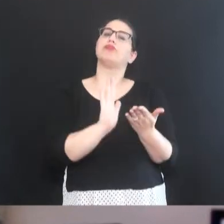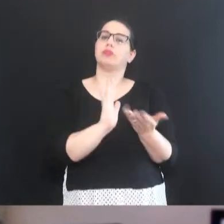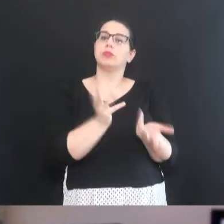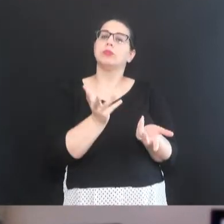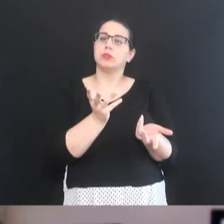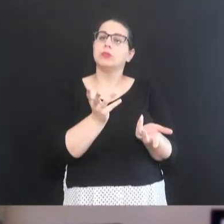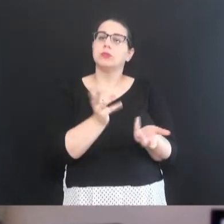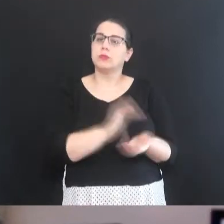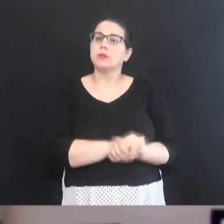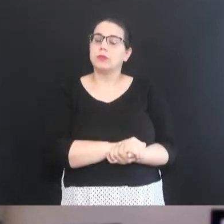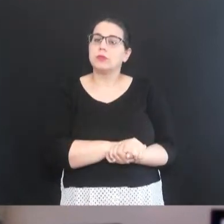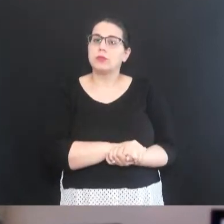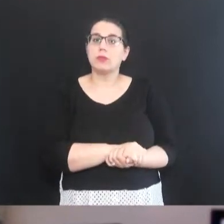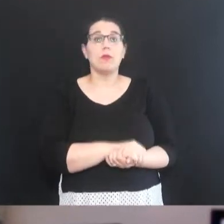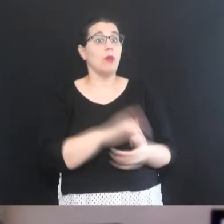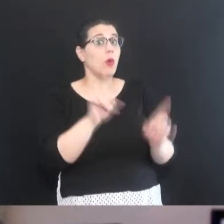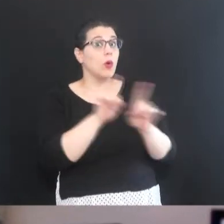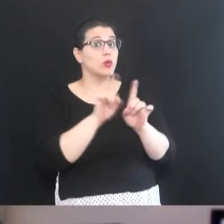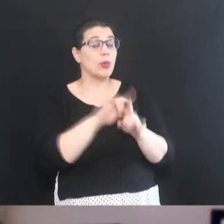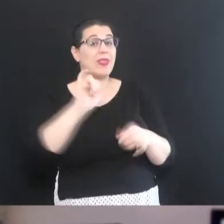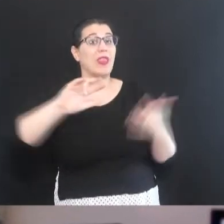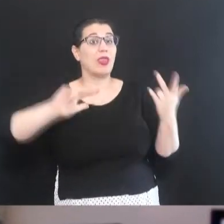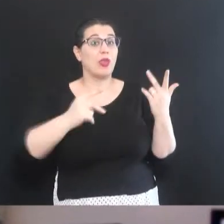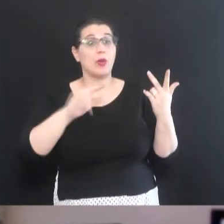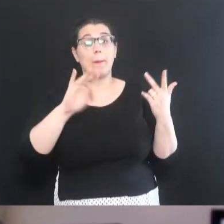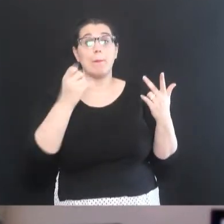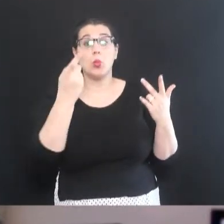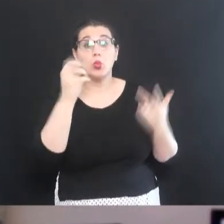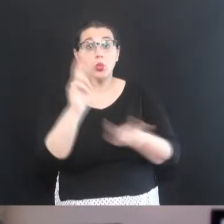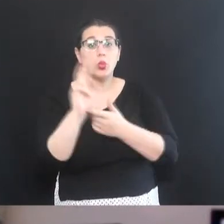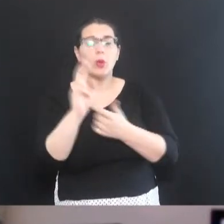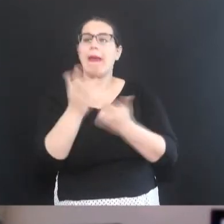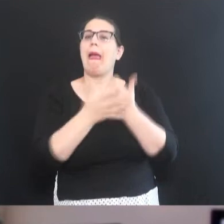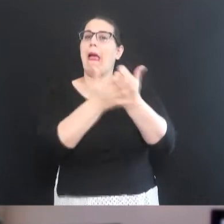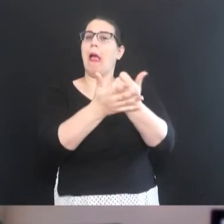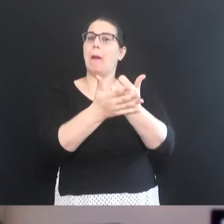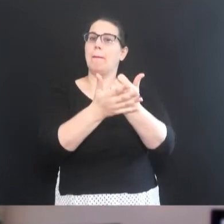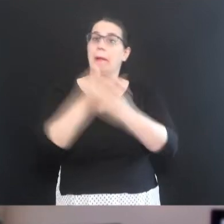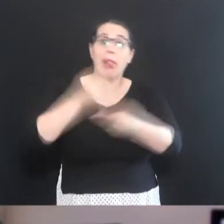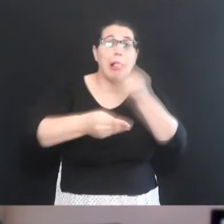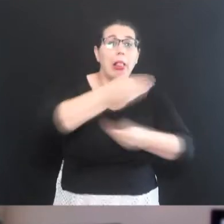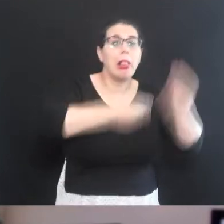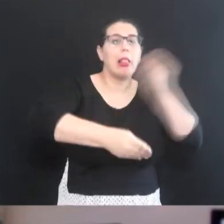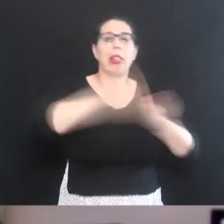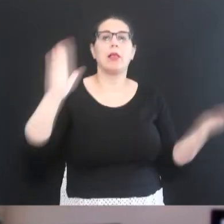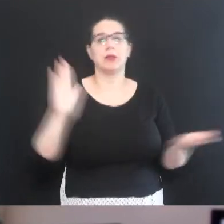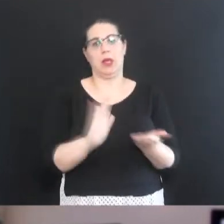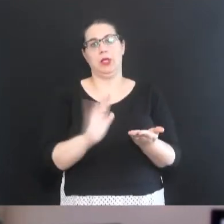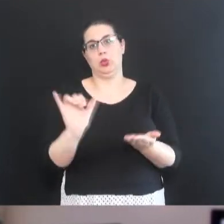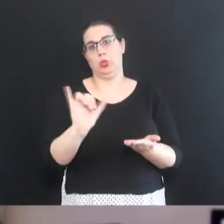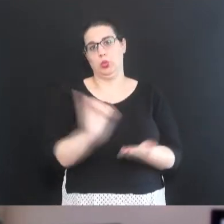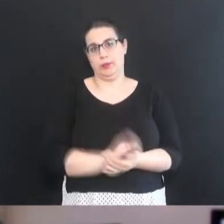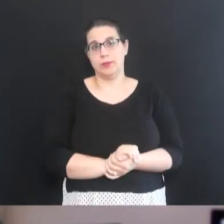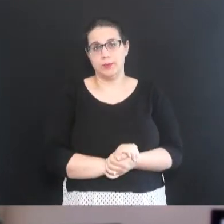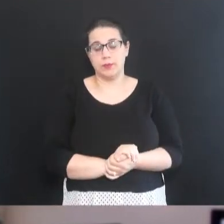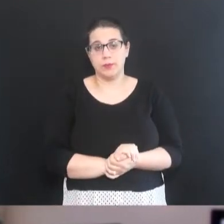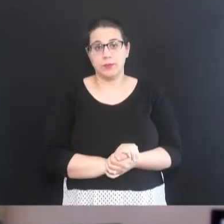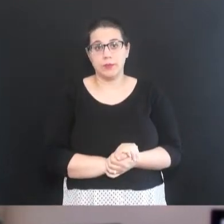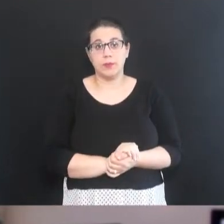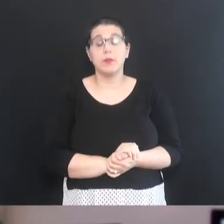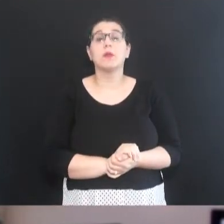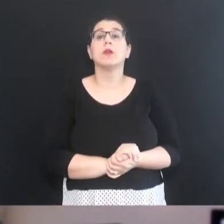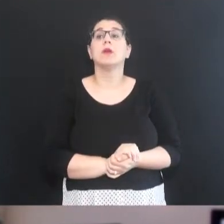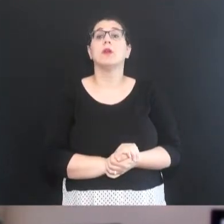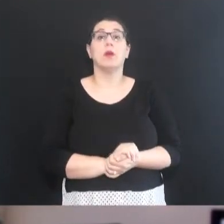vaccinated, and has also reduced the spread of COVID-19 in Israel. So it's really important for us to do that. And all the